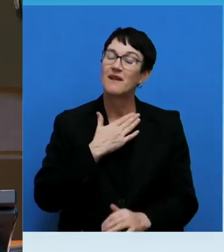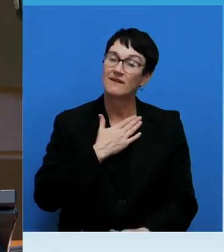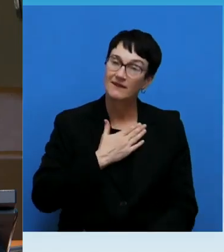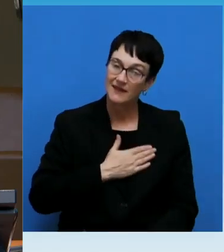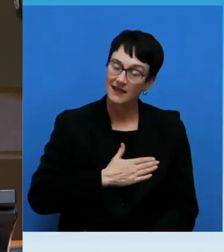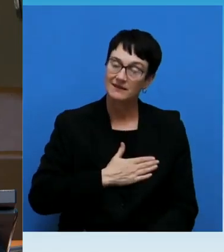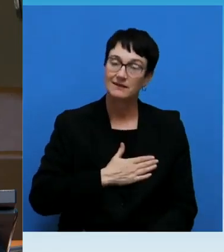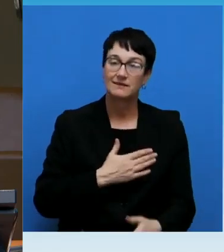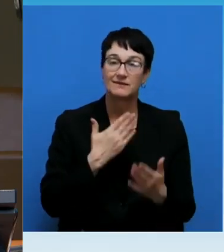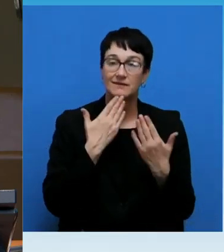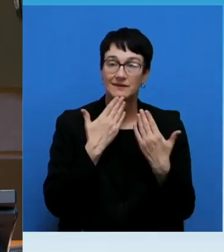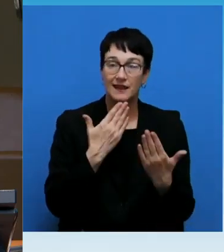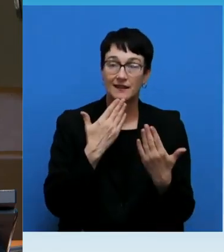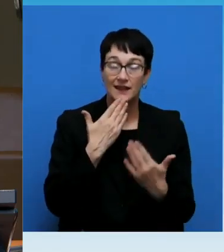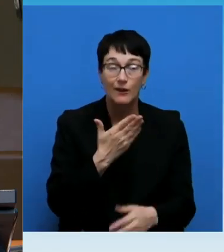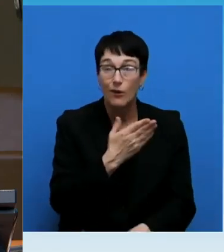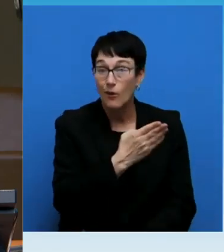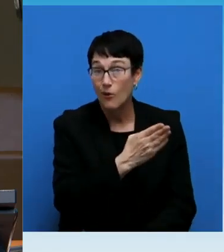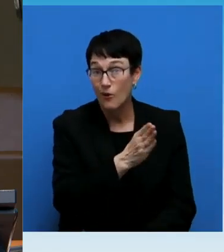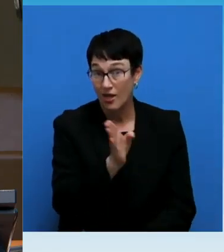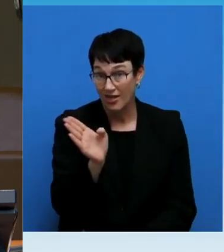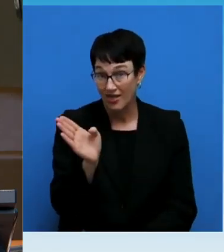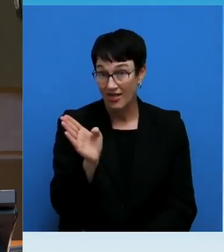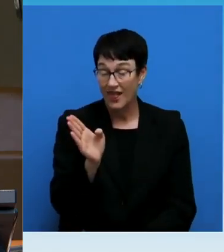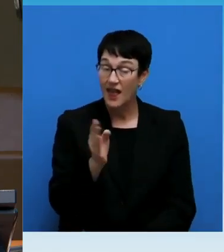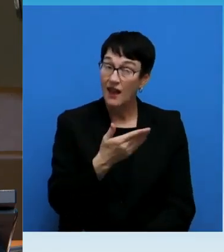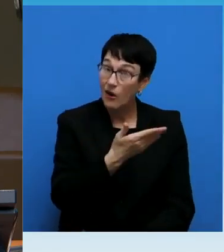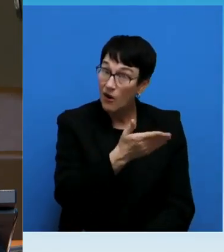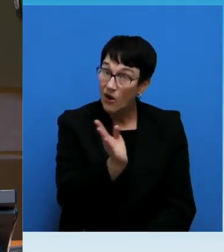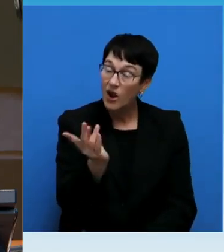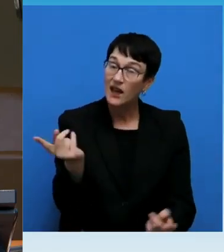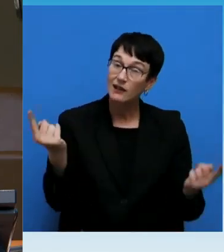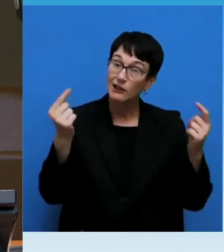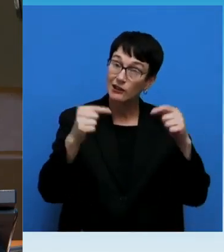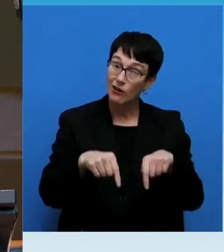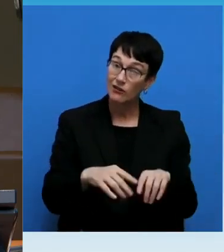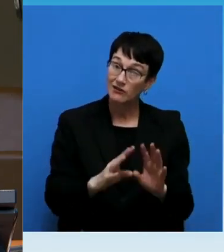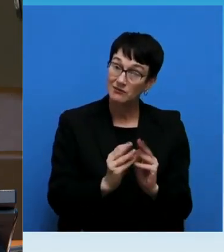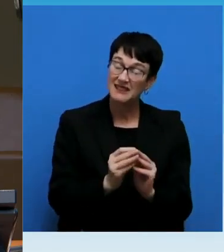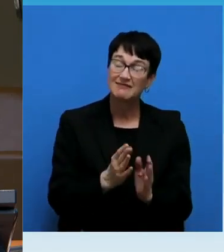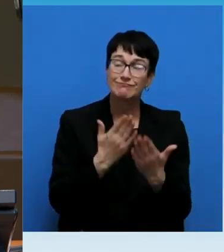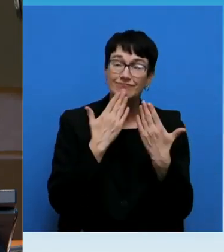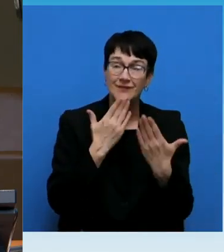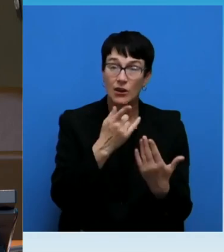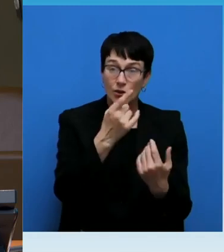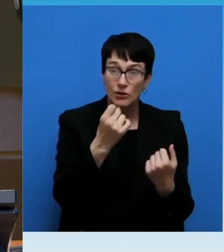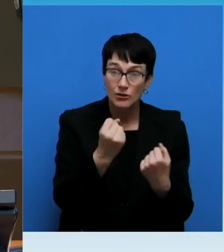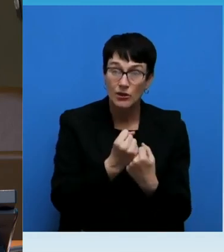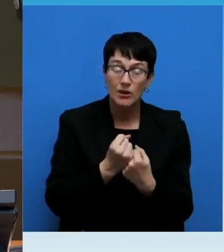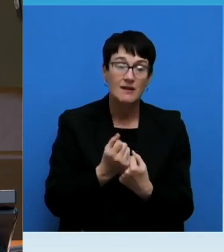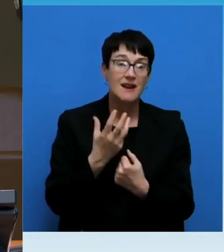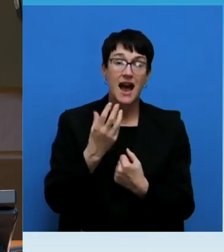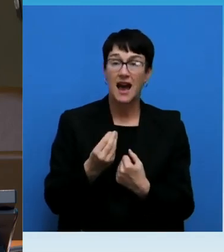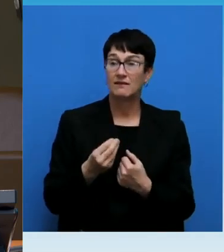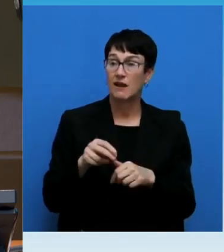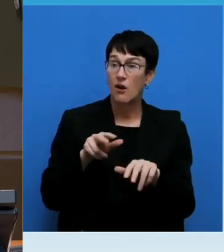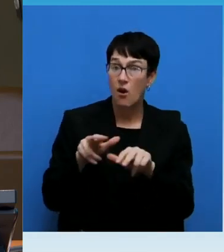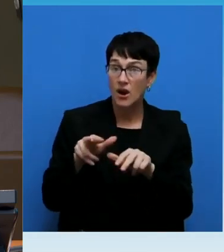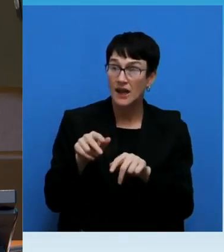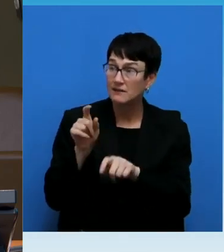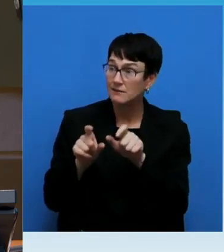to all of you for your presence, for your support, co-organizers, co-sponsors, the interpreters,